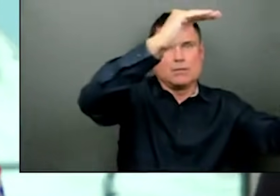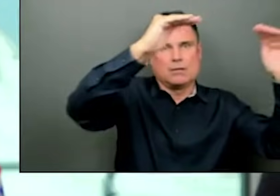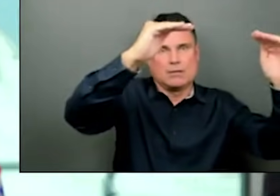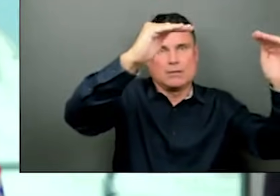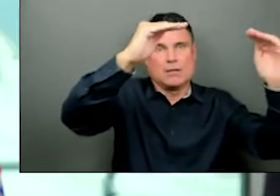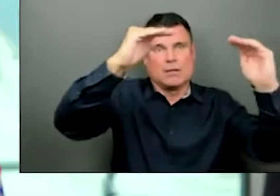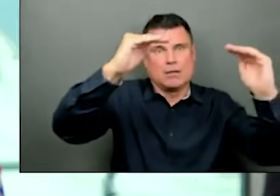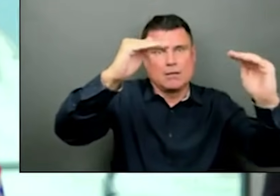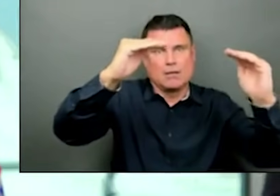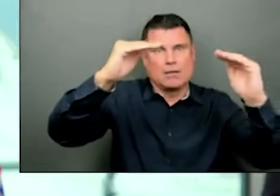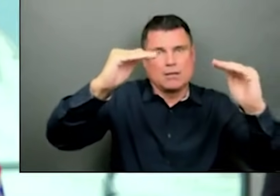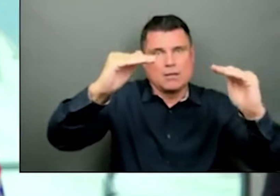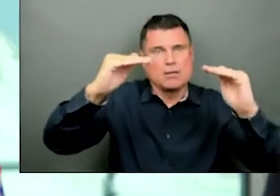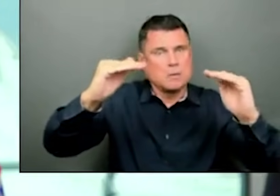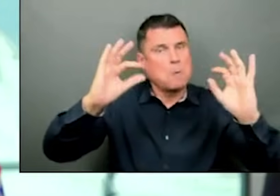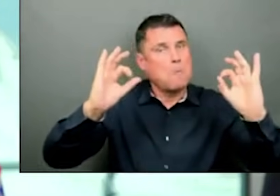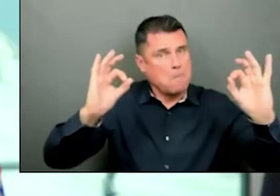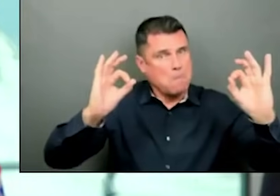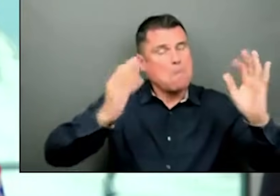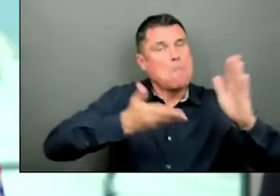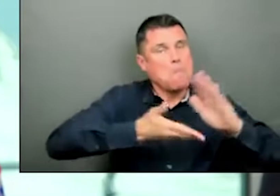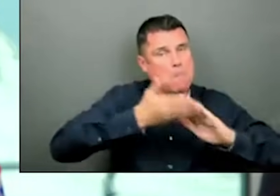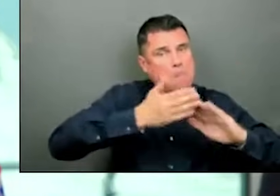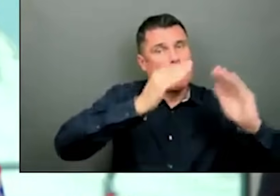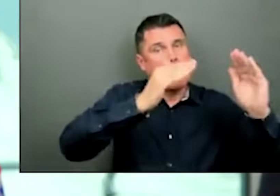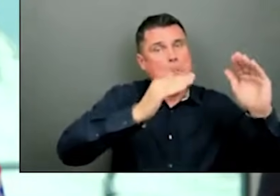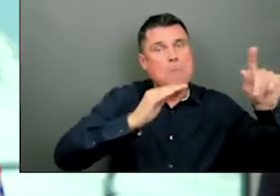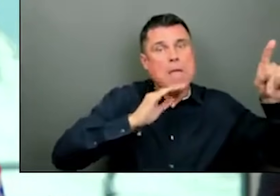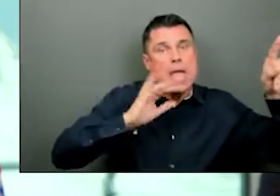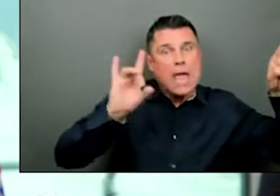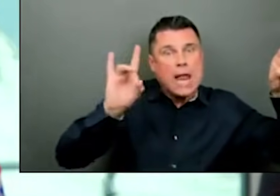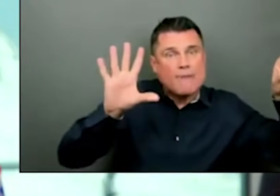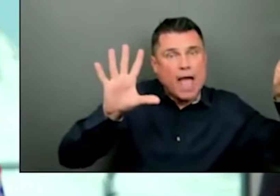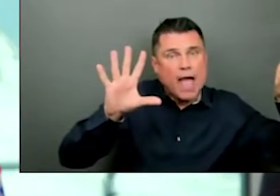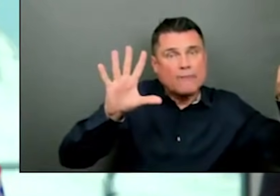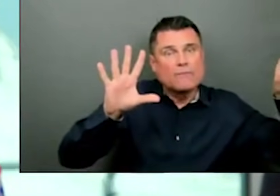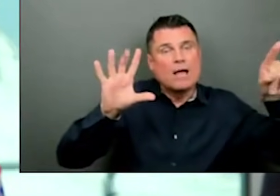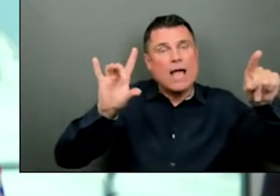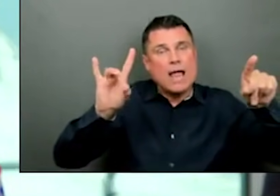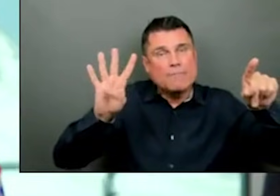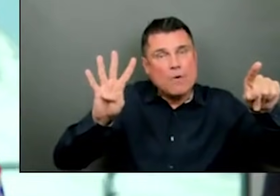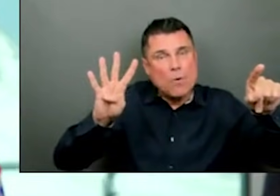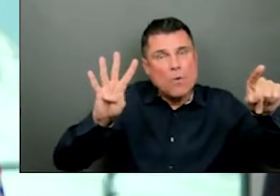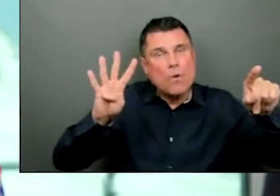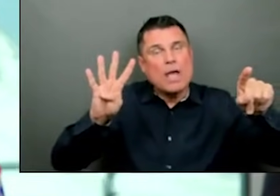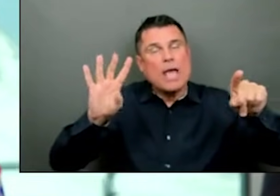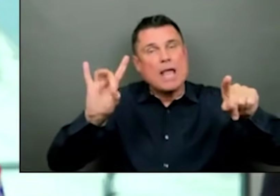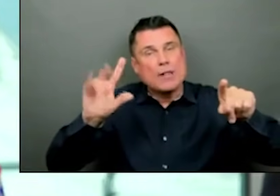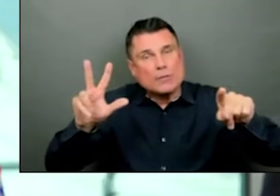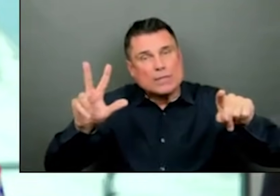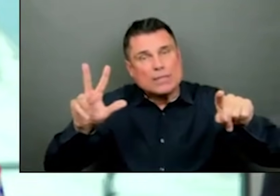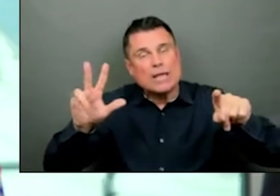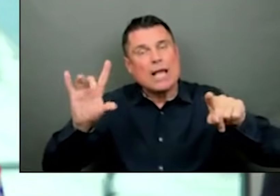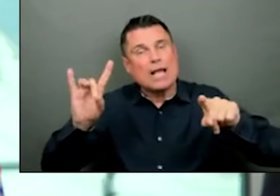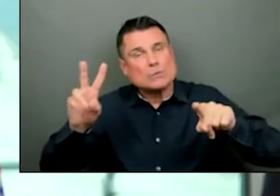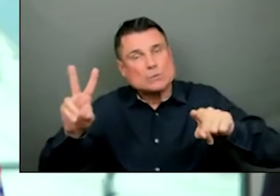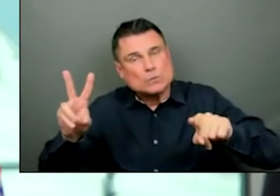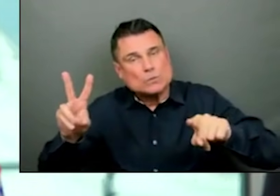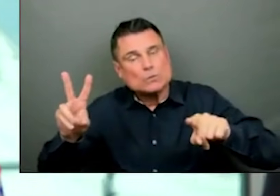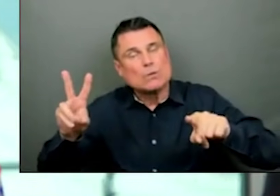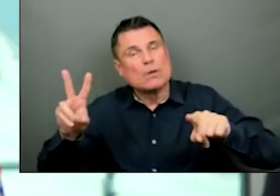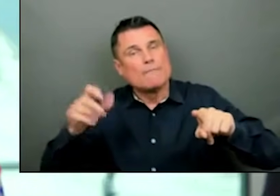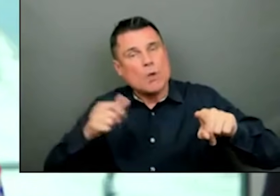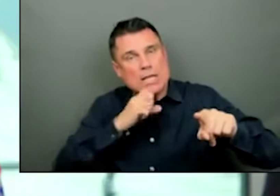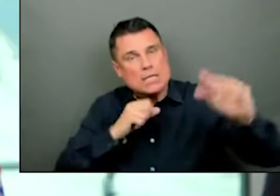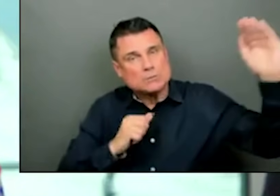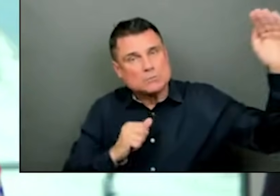the next few days, as more vaccine comes in next week, assuming it all arrives when expected, that we'll be able to continue to move